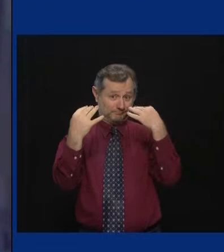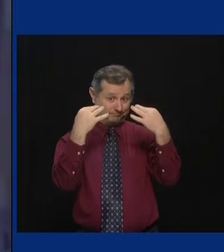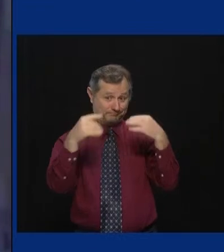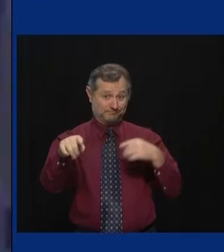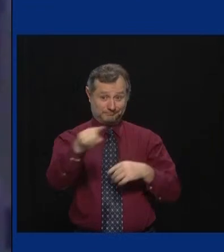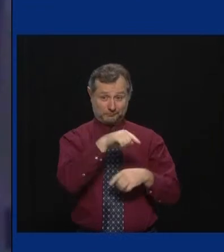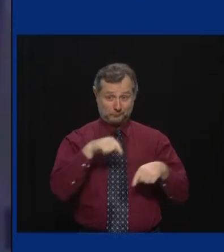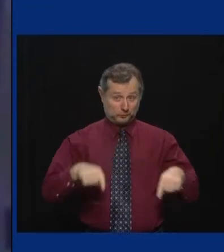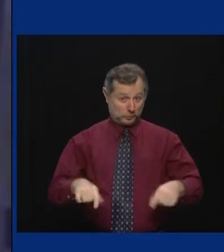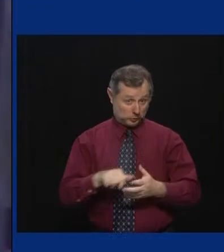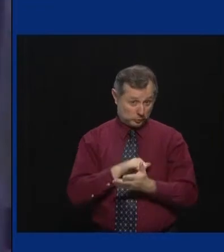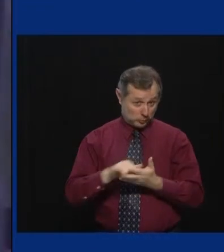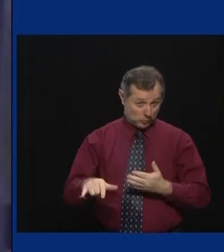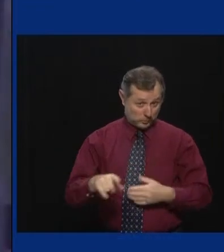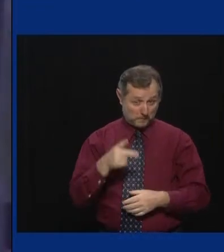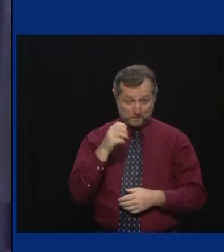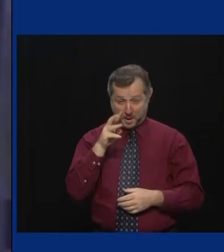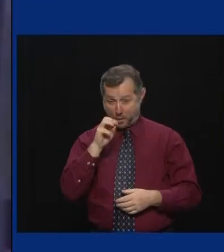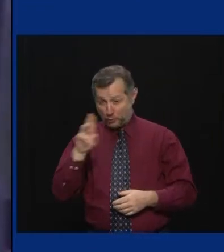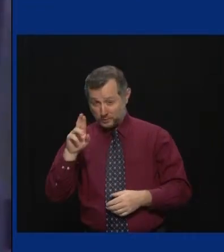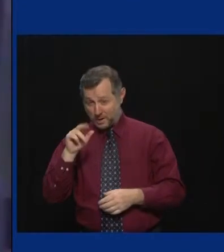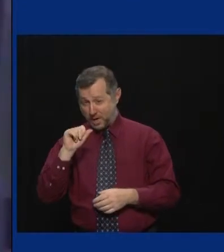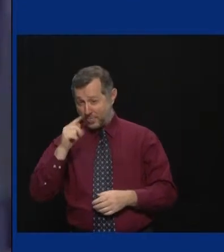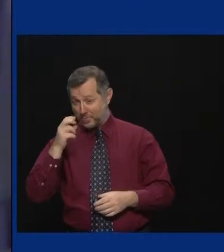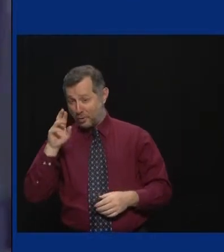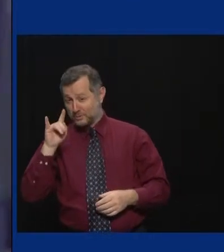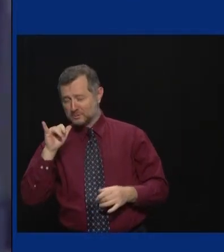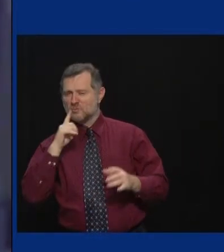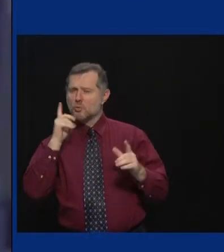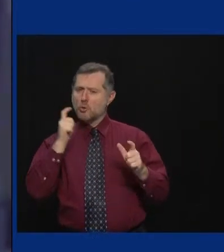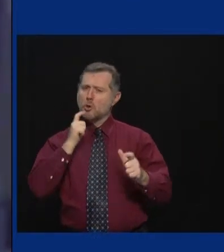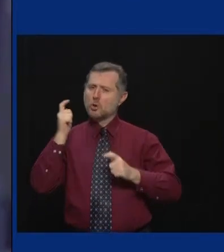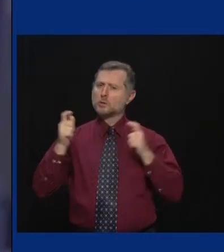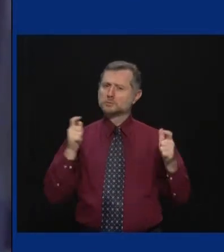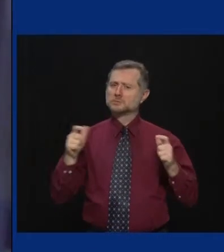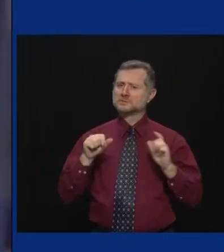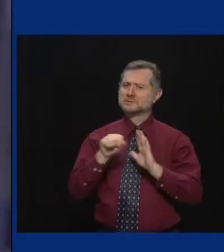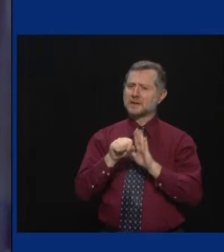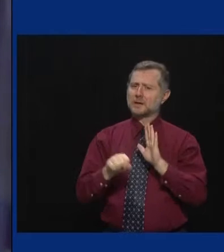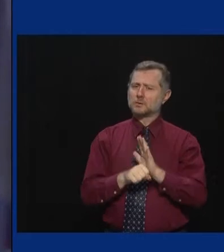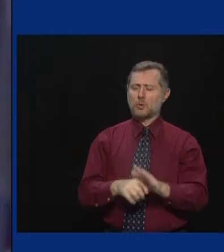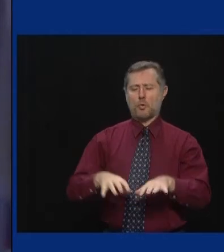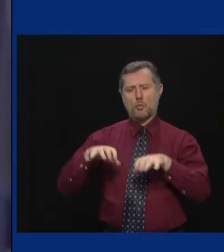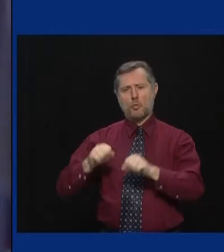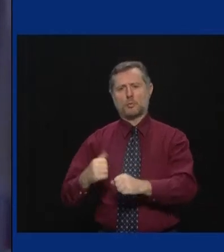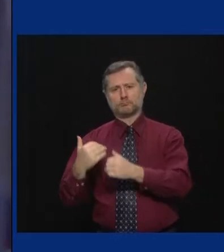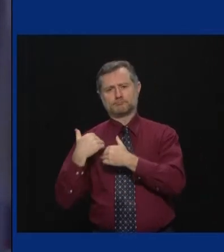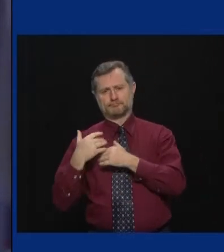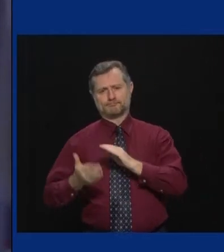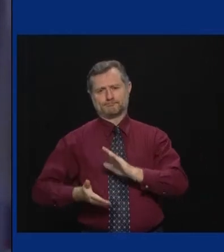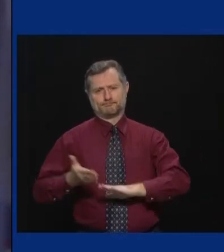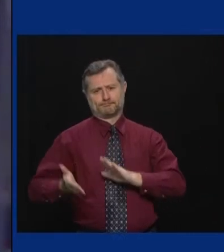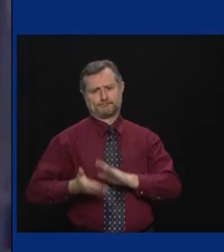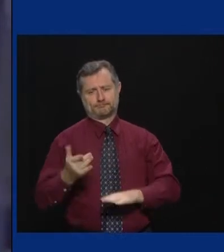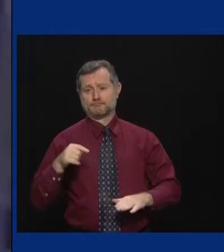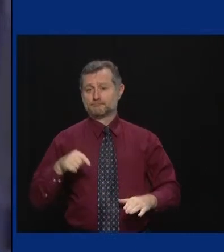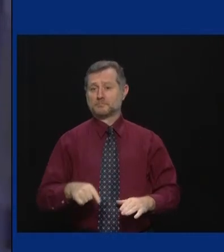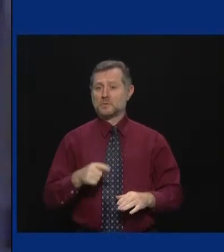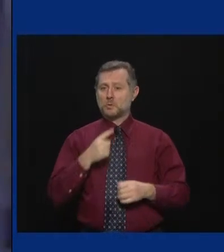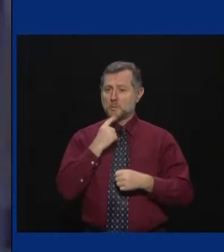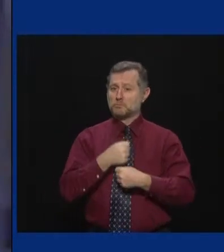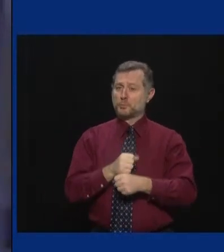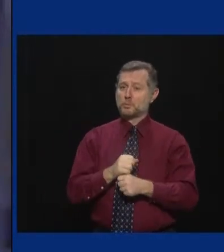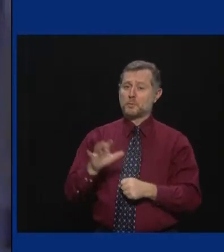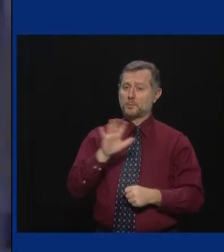largest state-owned electric utility in the United States. We produce about 25% of all electricity in